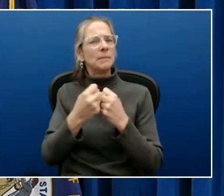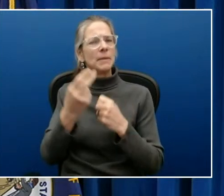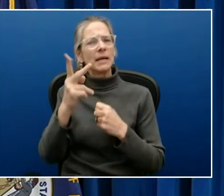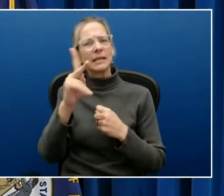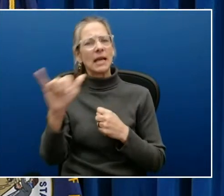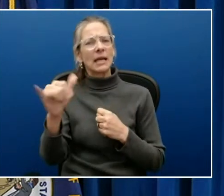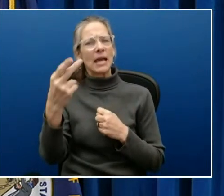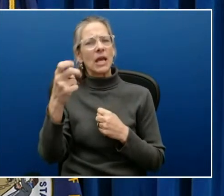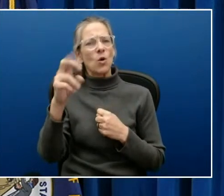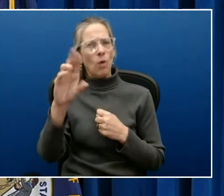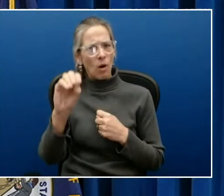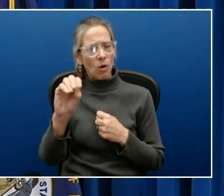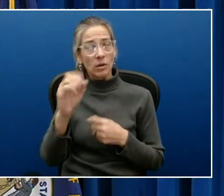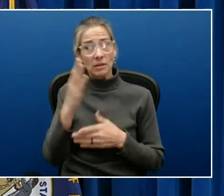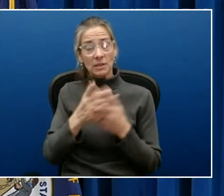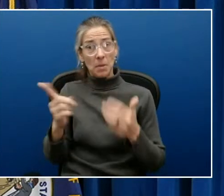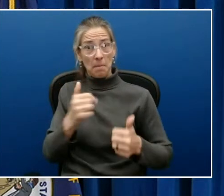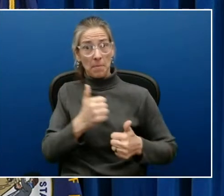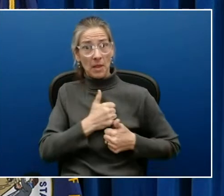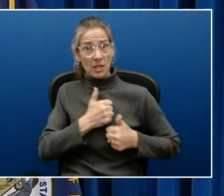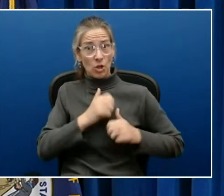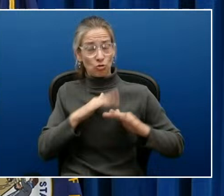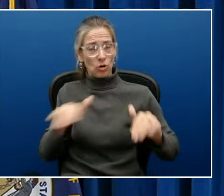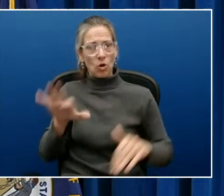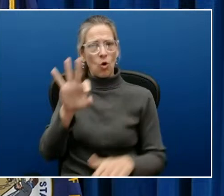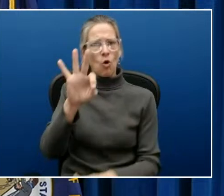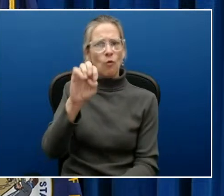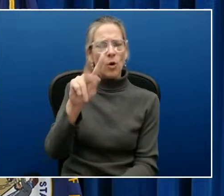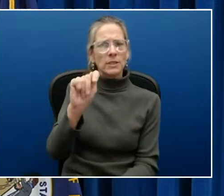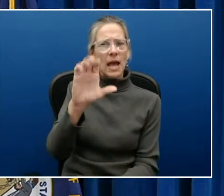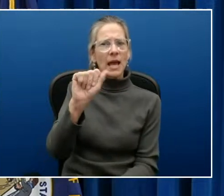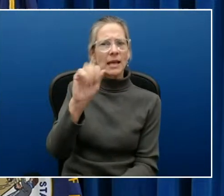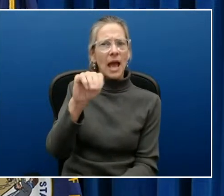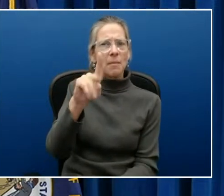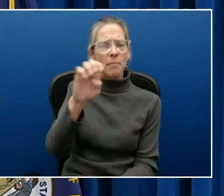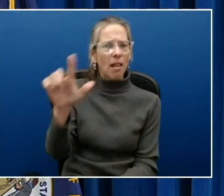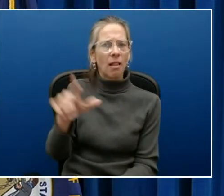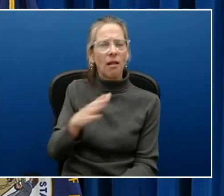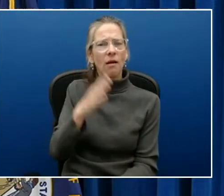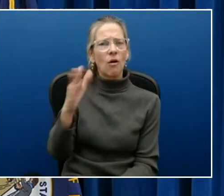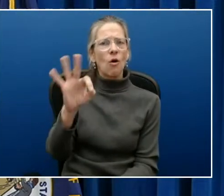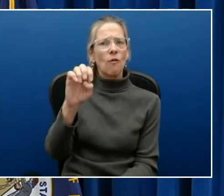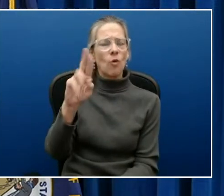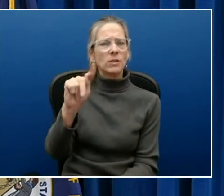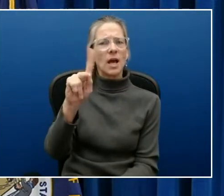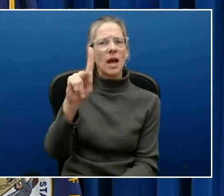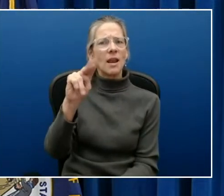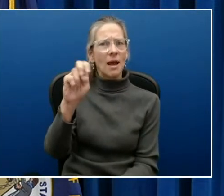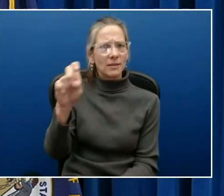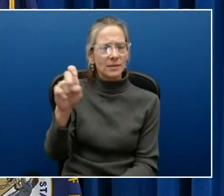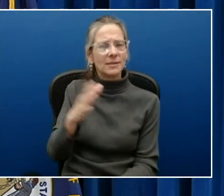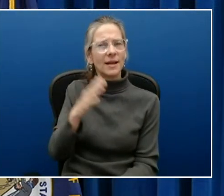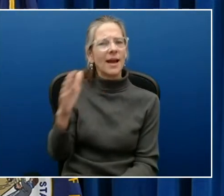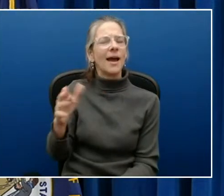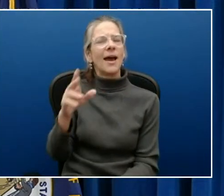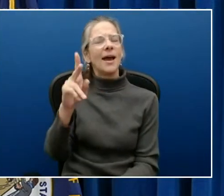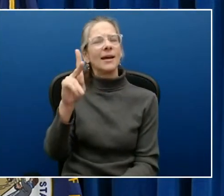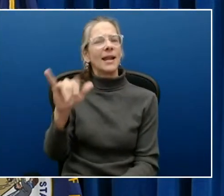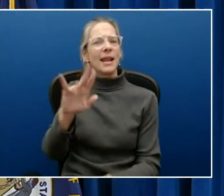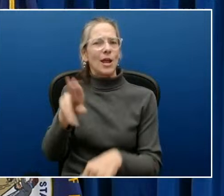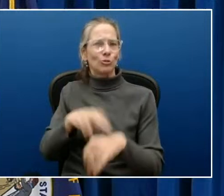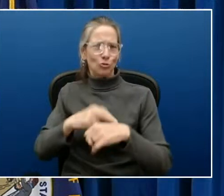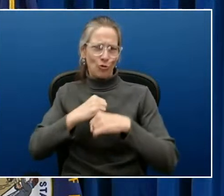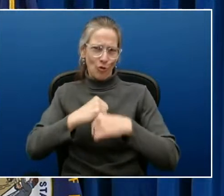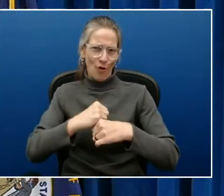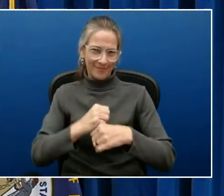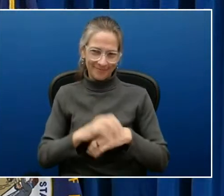children whose parents serve at Fort Campbell, Fort Knox, and in our Kentucky National Guard. Thank you to Karen Lamberton,